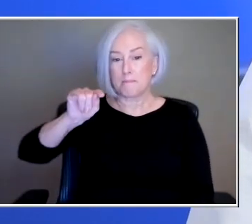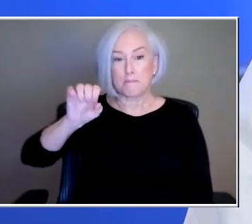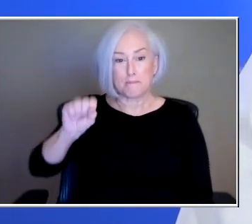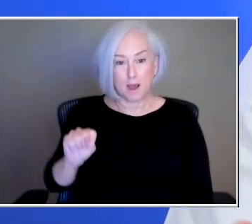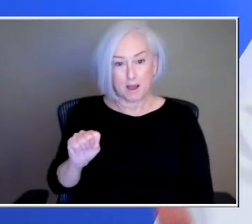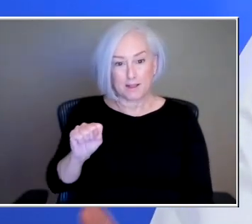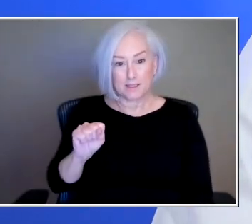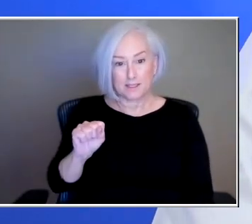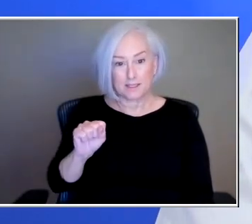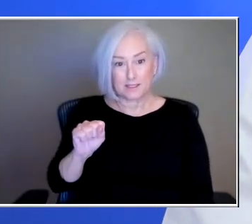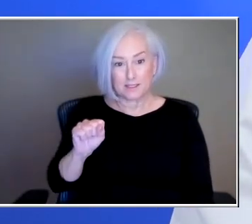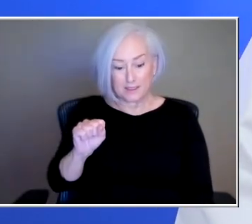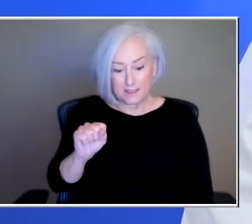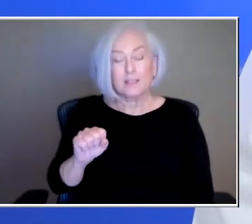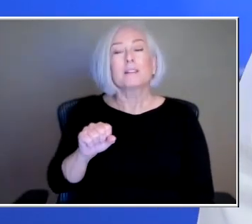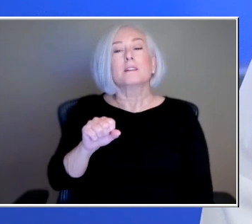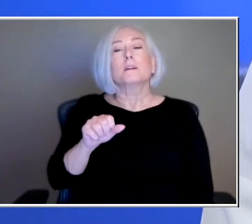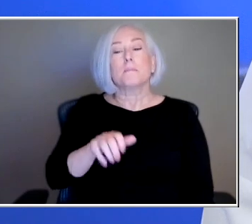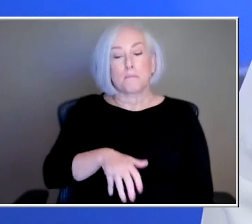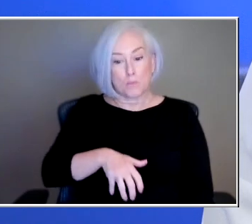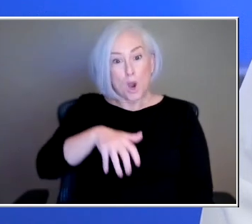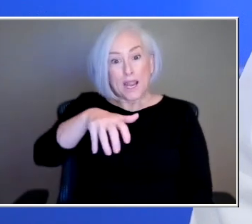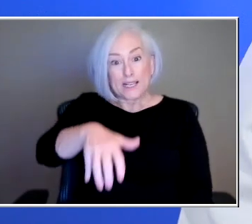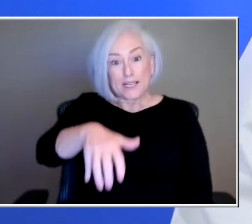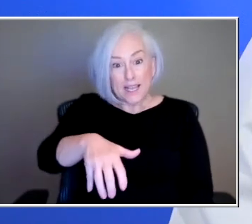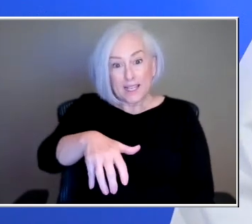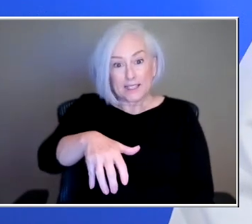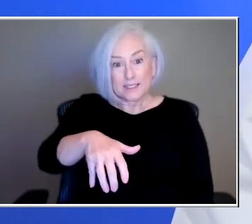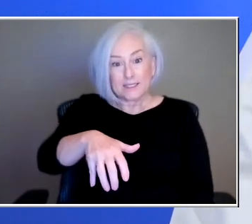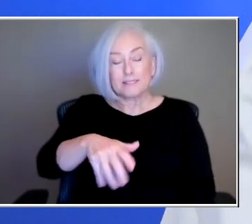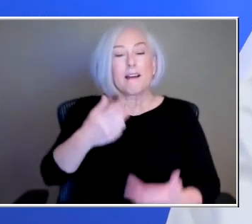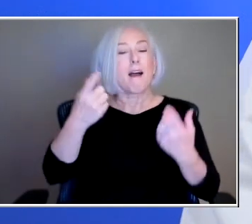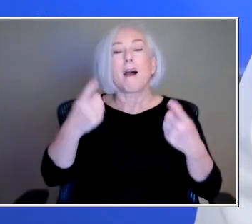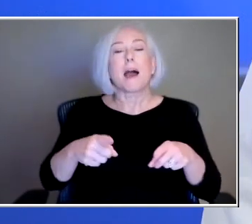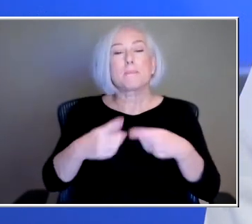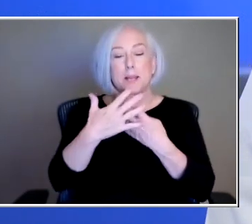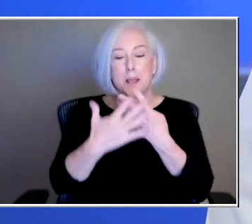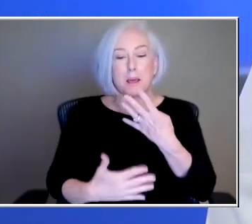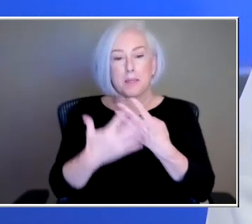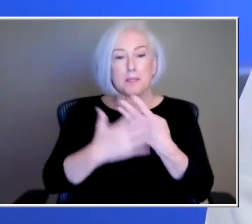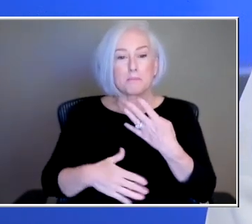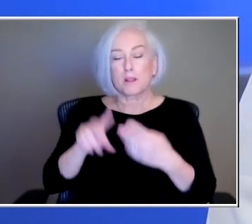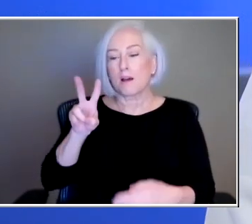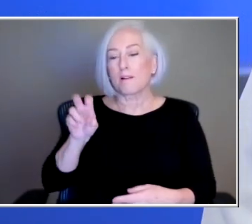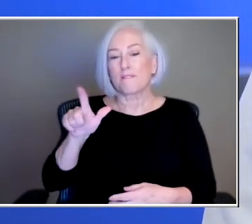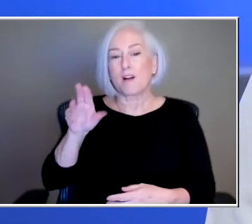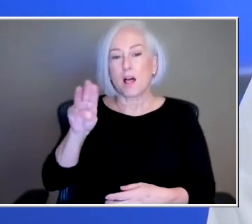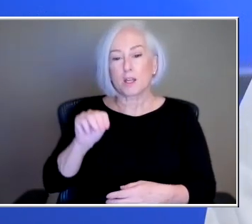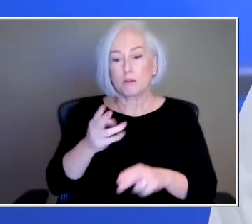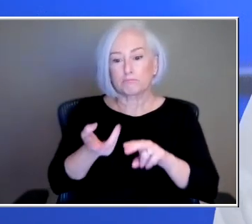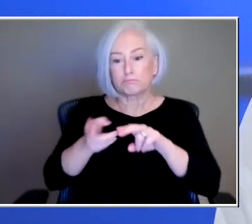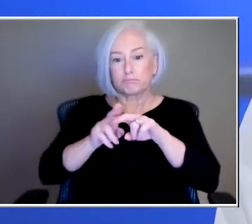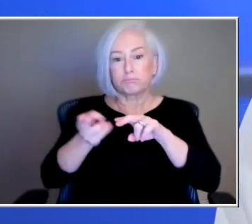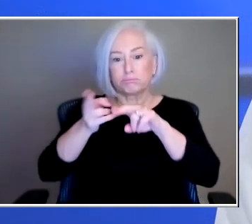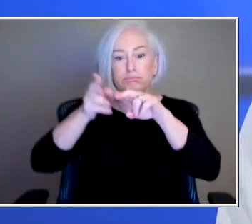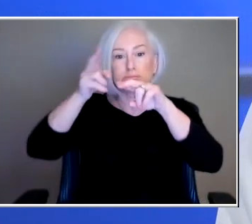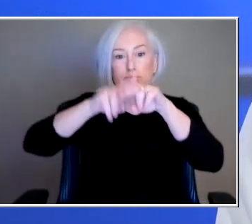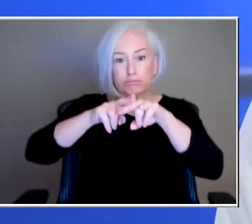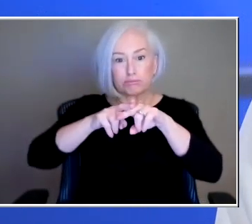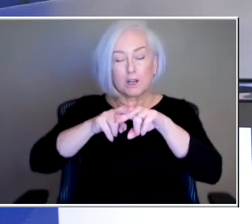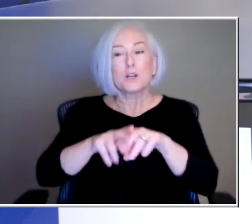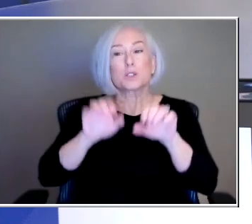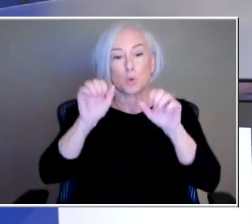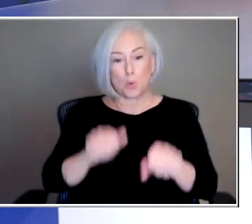increases, and that actually offsets some of those effects that patients suffering from POTS are. So we can see that actually reverse in pregnancy. The